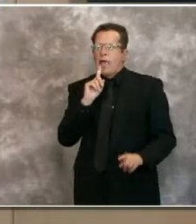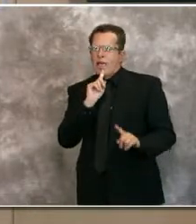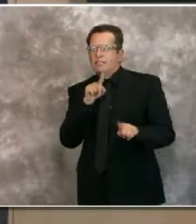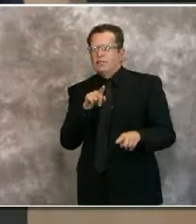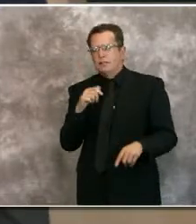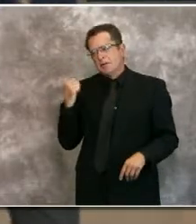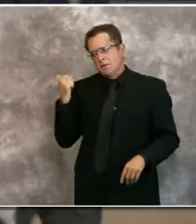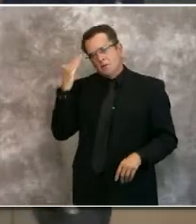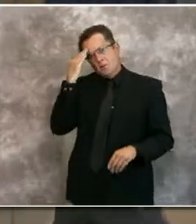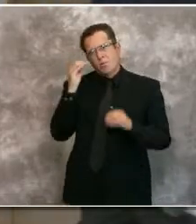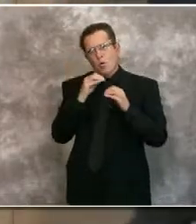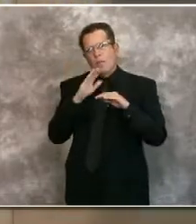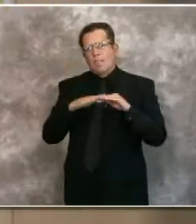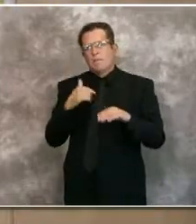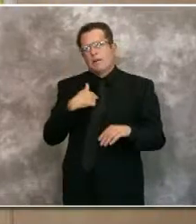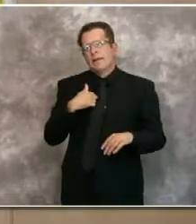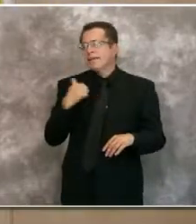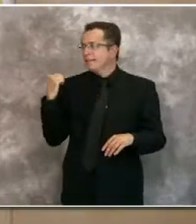have, certainly.